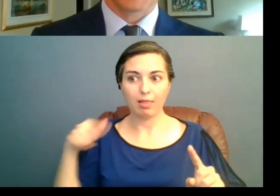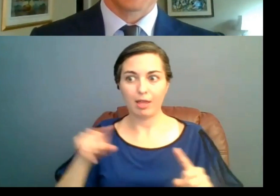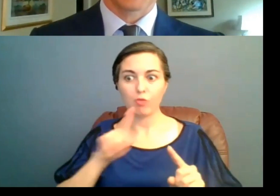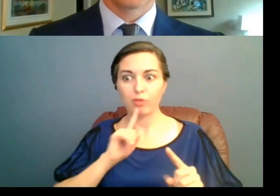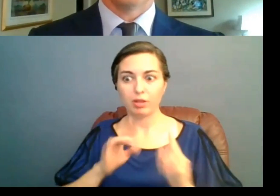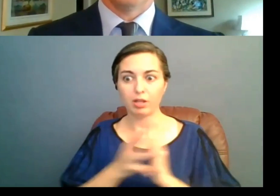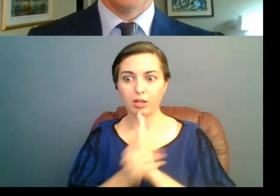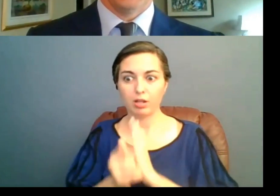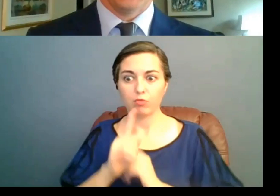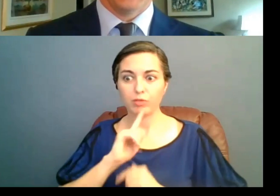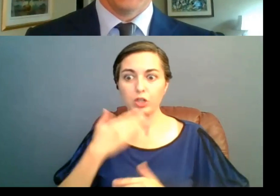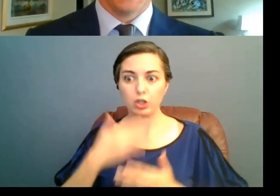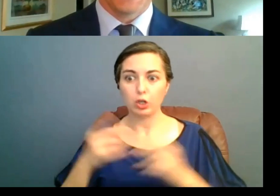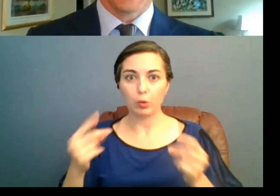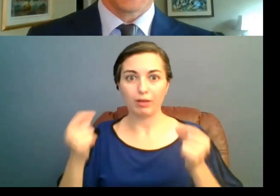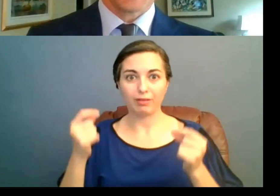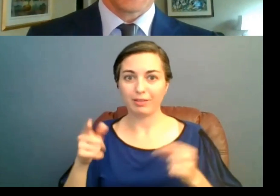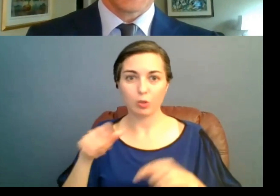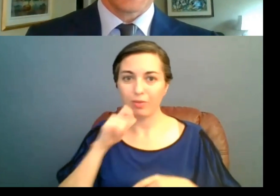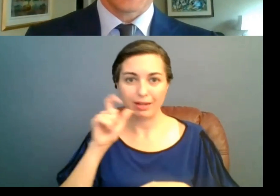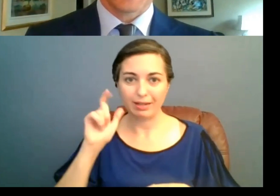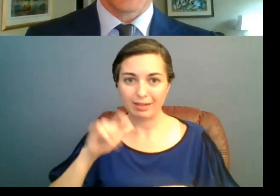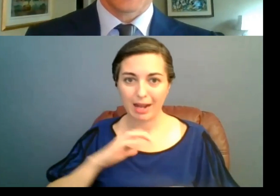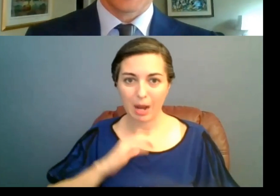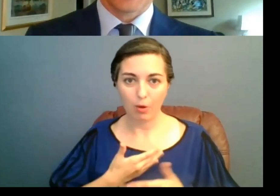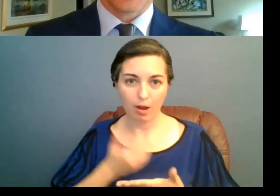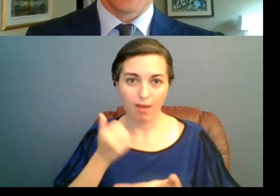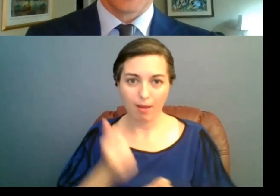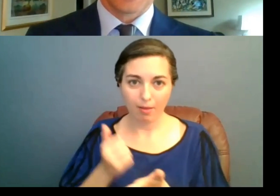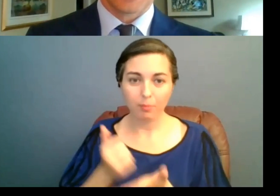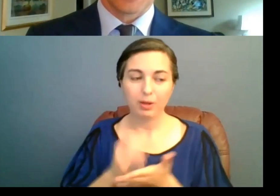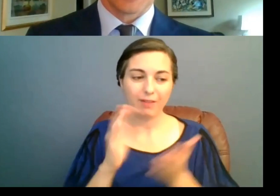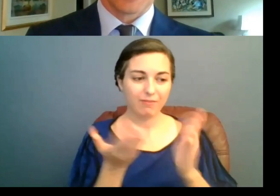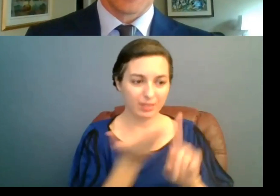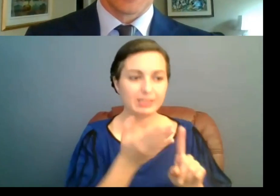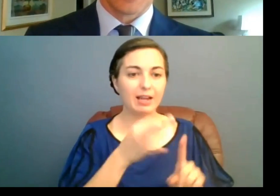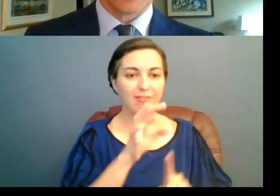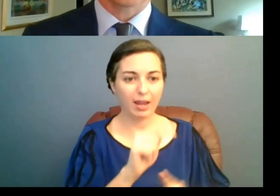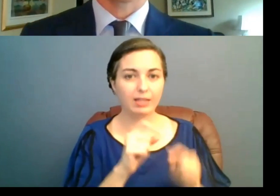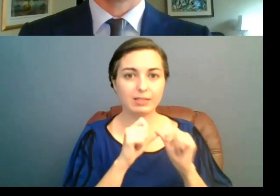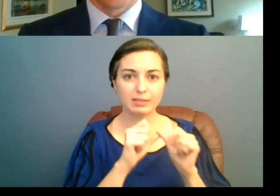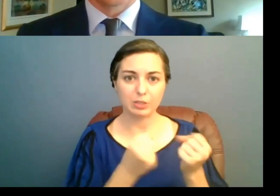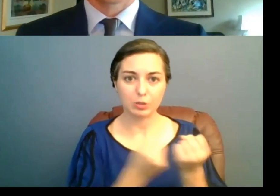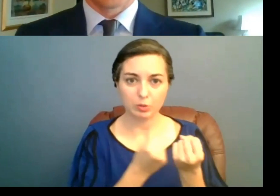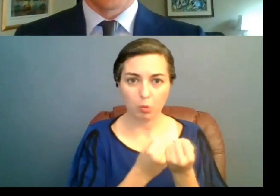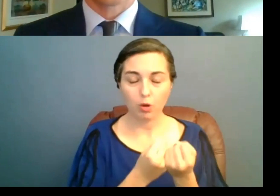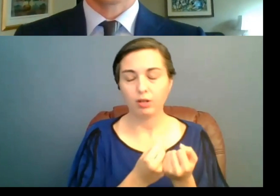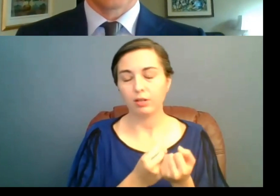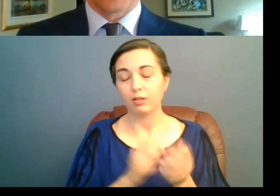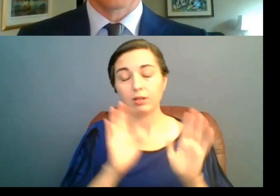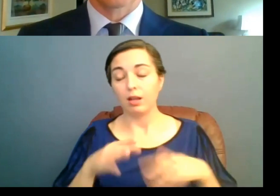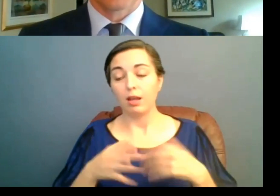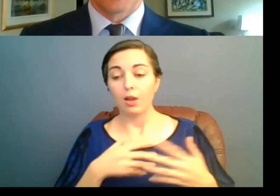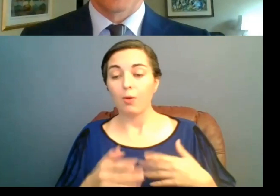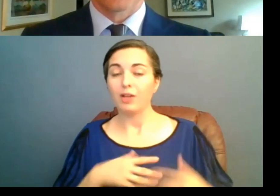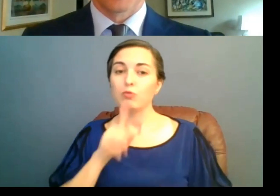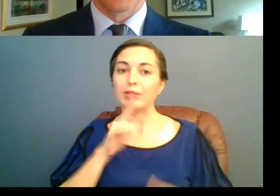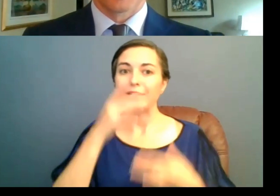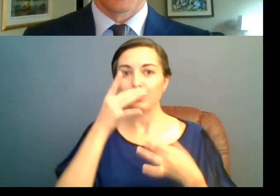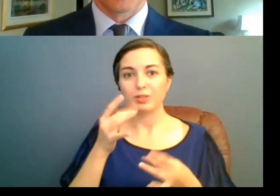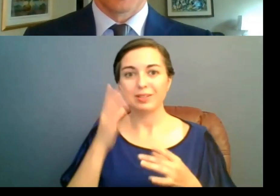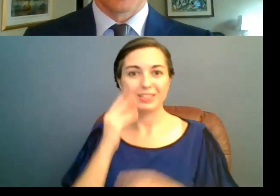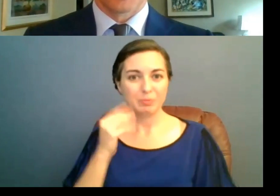help. But it was a really good experience, an easy way to get introduced just by talking to someone and having a conversation.